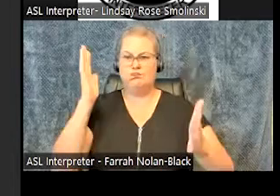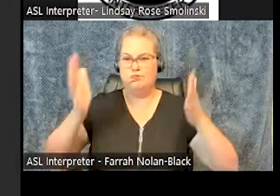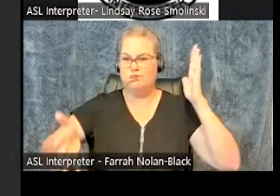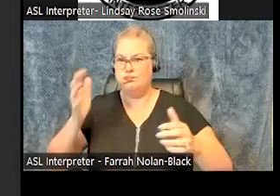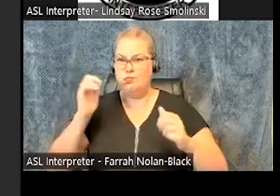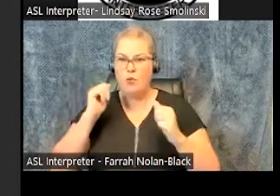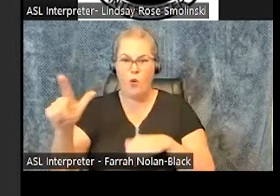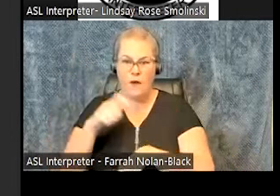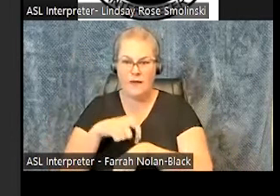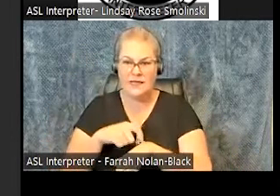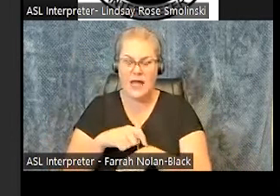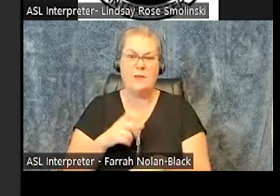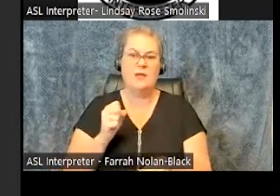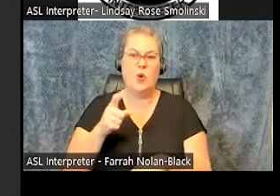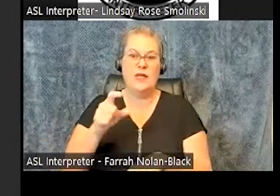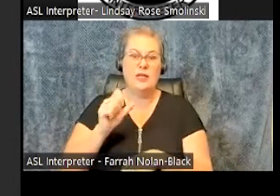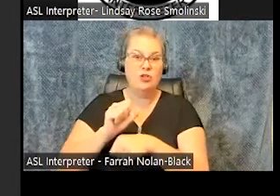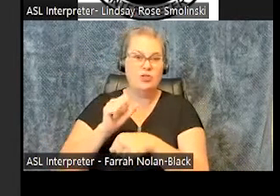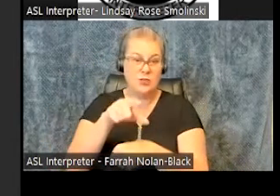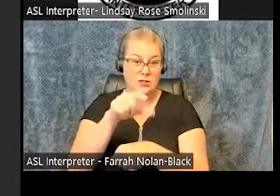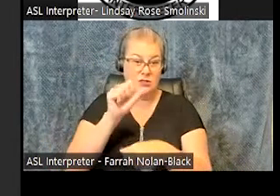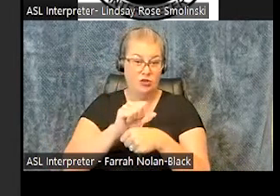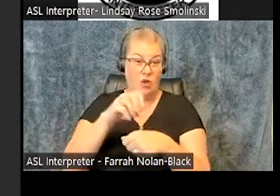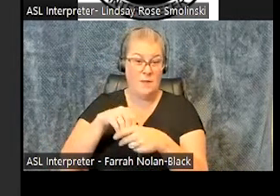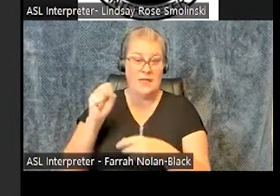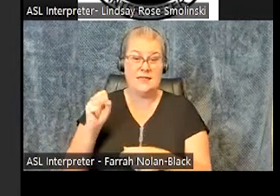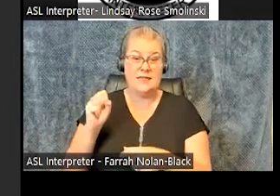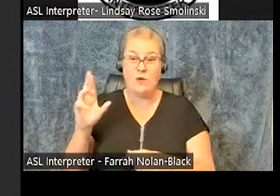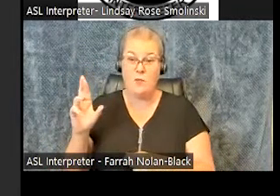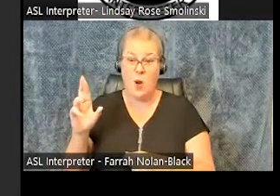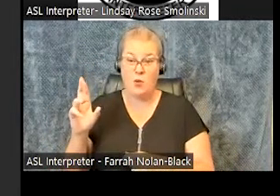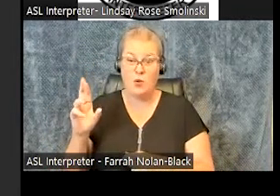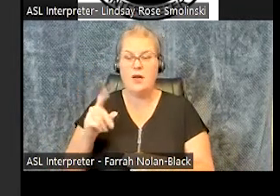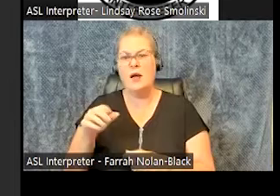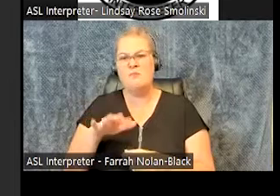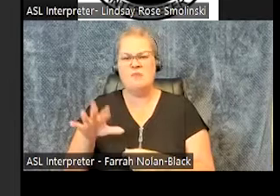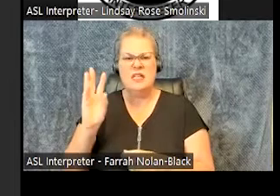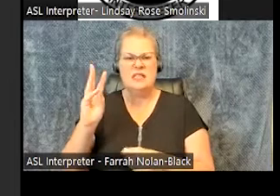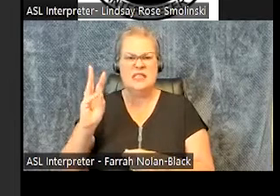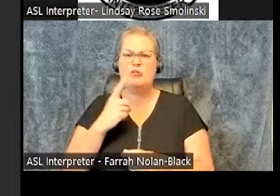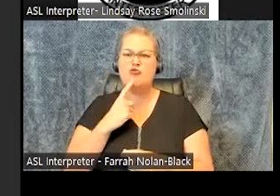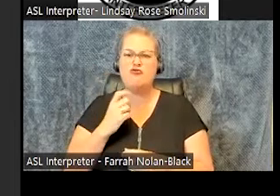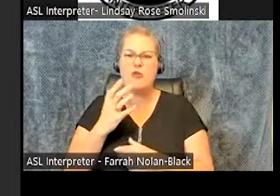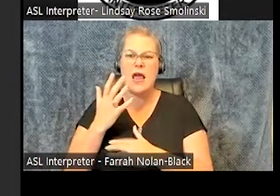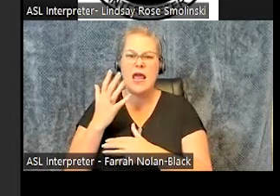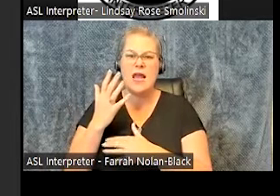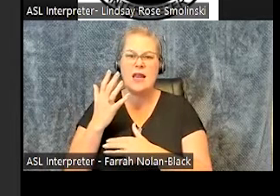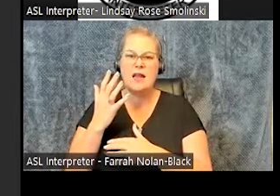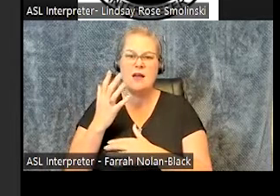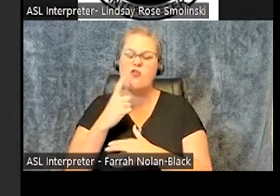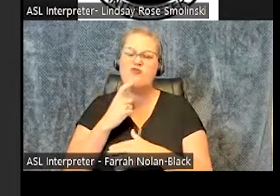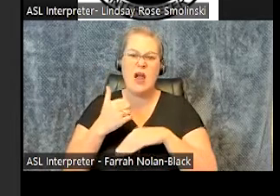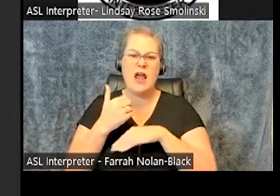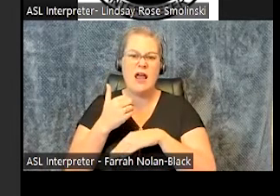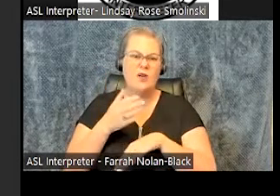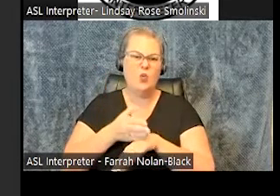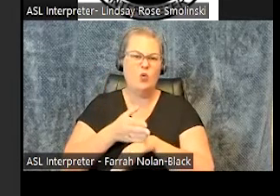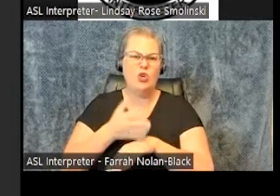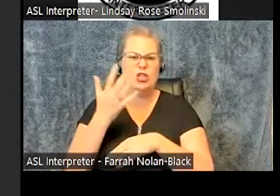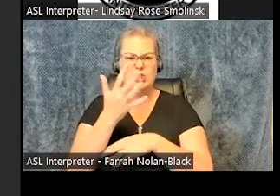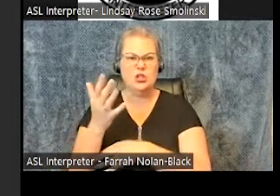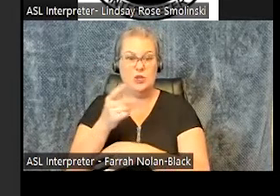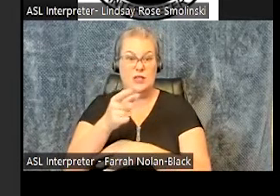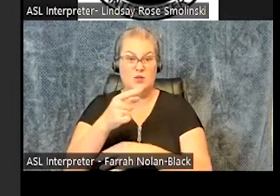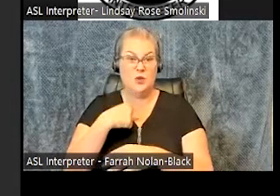job in San Ramon, and basically there's about 6 redwood trees. The one you can see that the crane is hooked onto, where they just